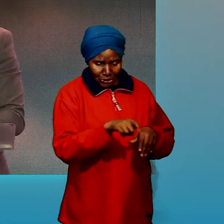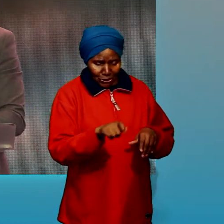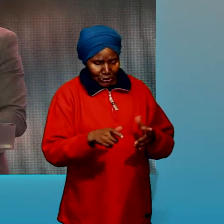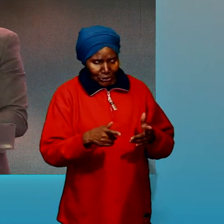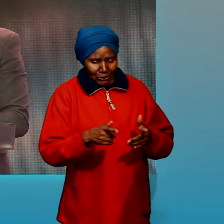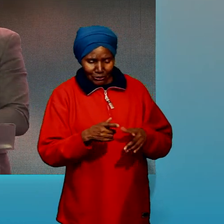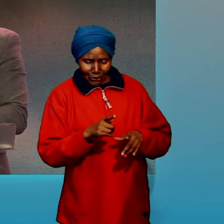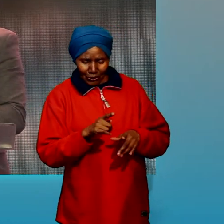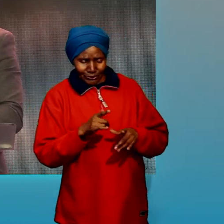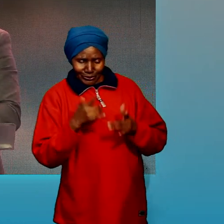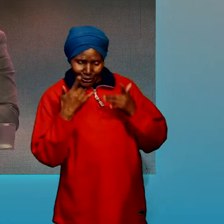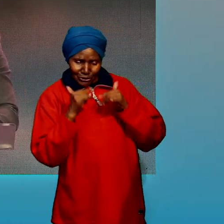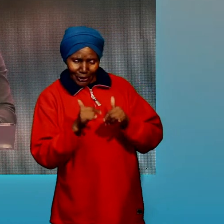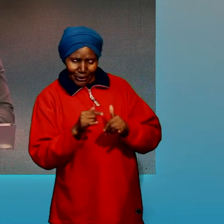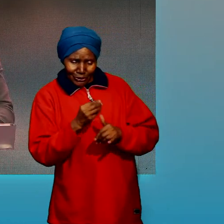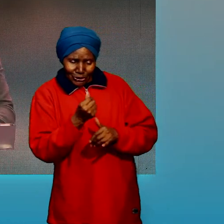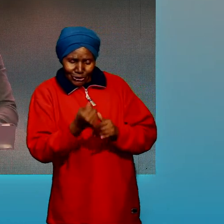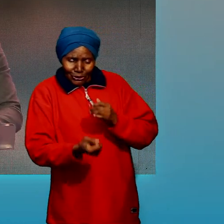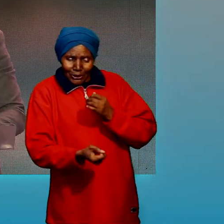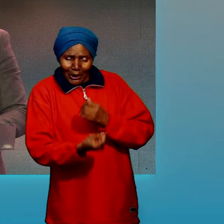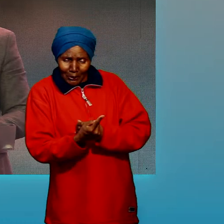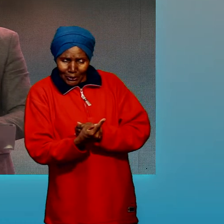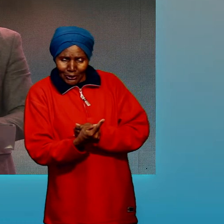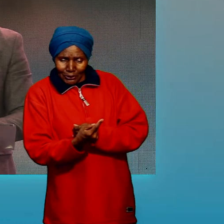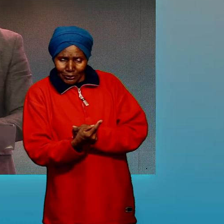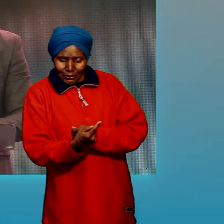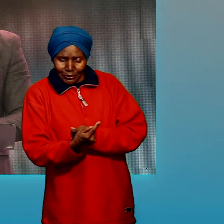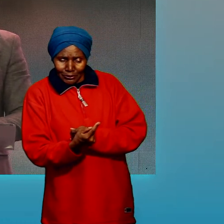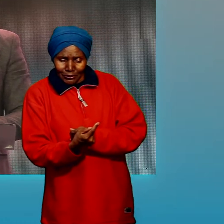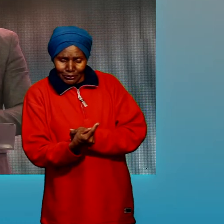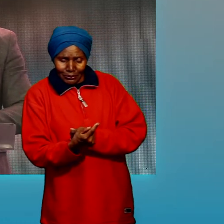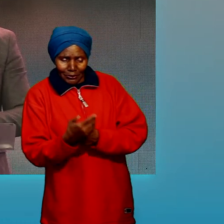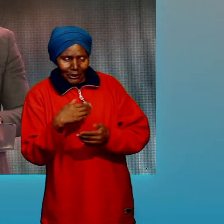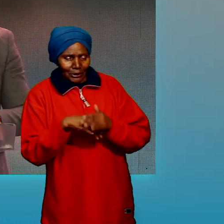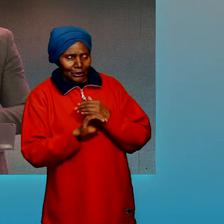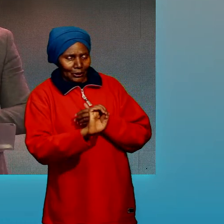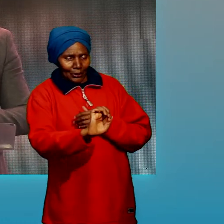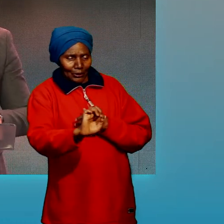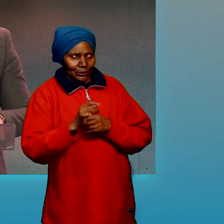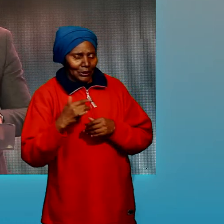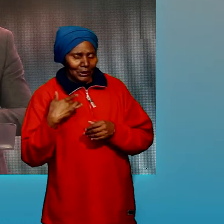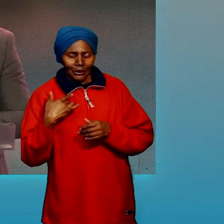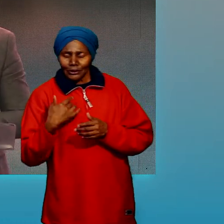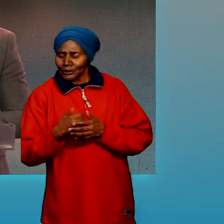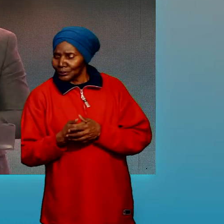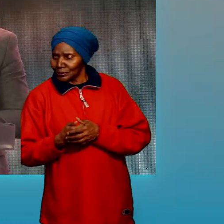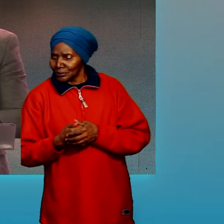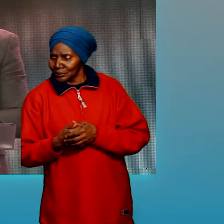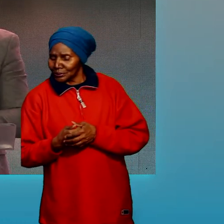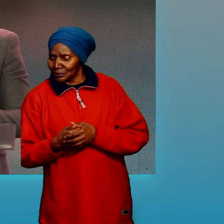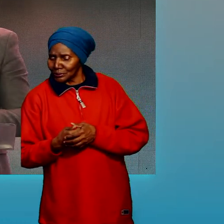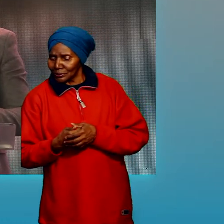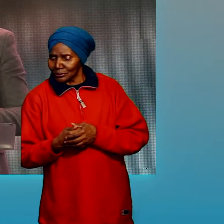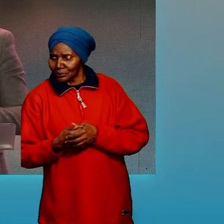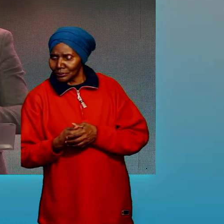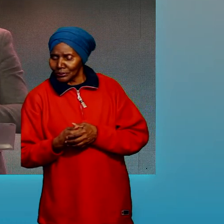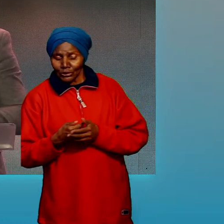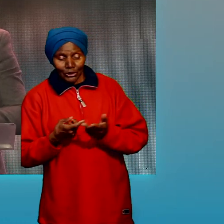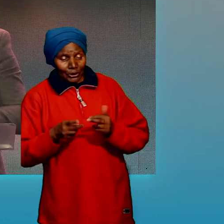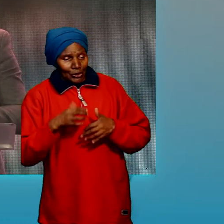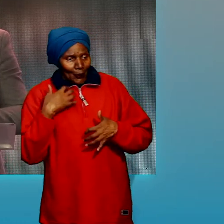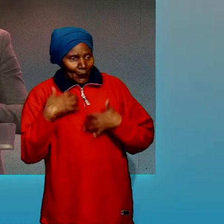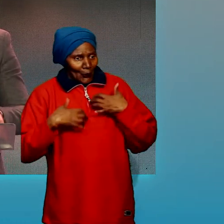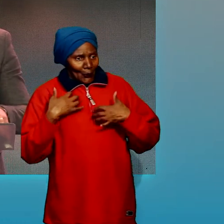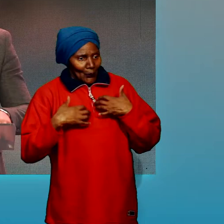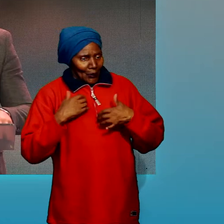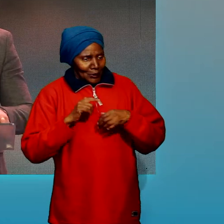are guaranteed to emerge in their lives. And for anyone that is sold out for Jesus Christ, passionate for the